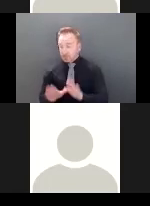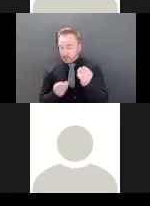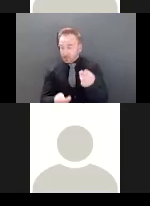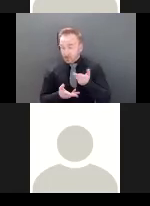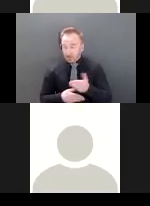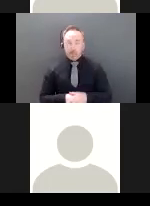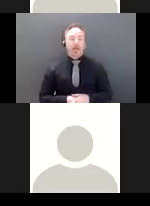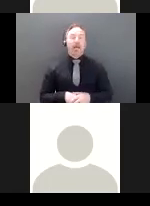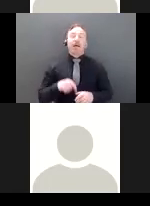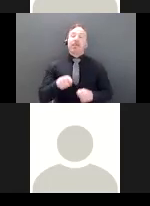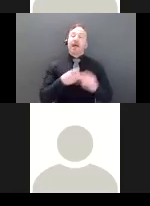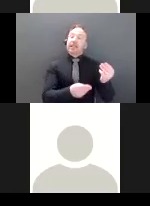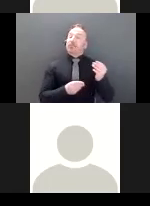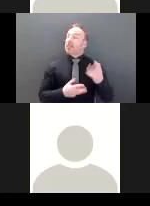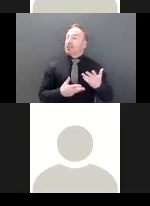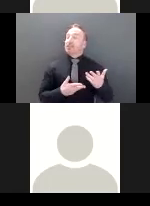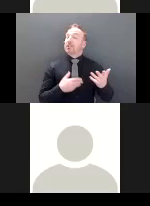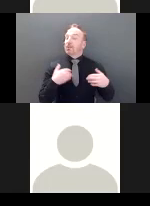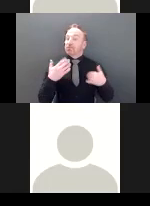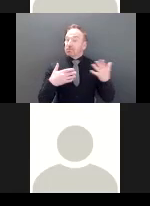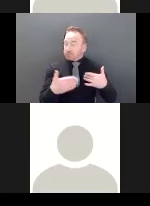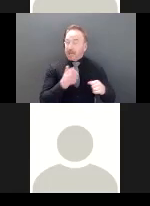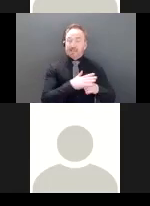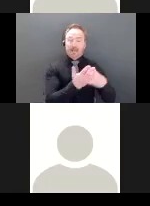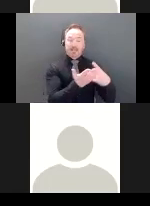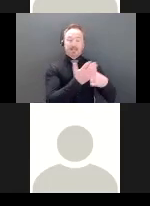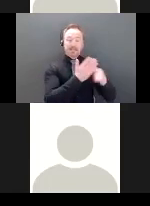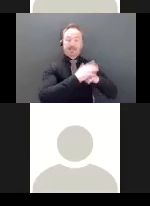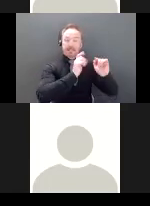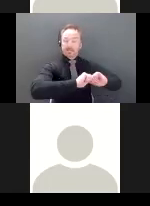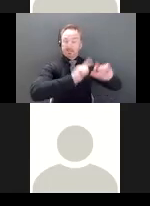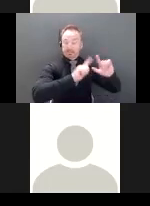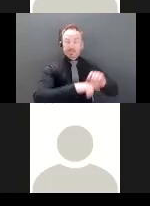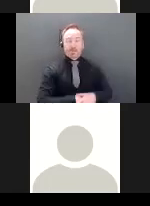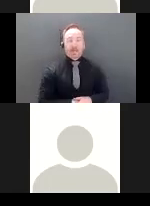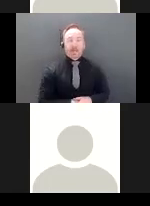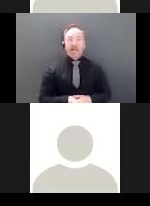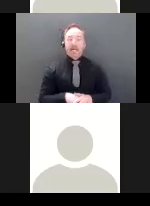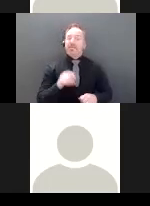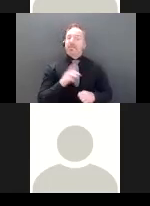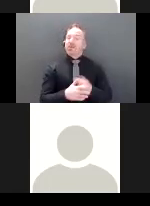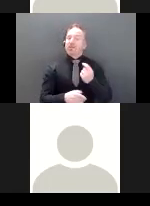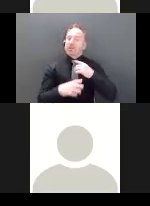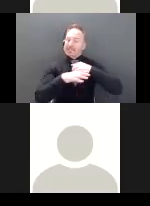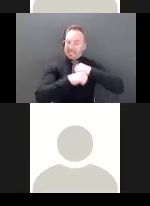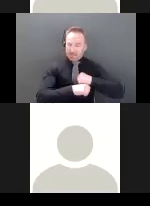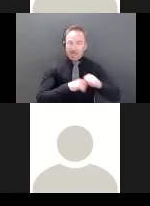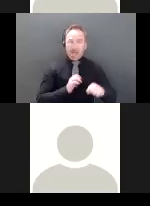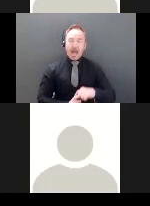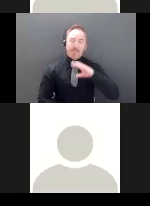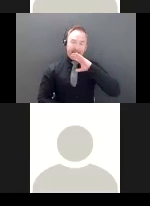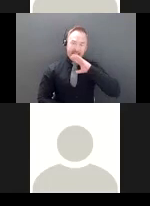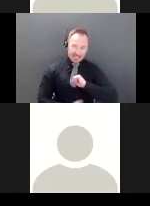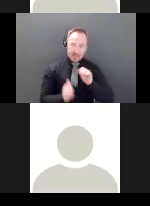just keep that coming in as I'm going over this roadmap. So we have a little bit of a summary for you today on the Aging Without Violence